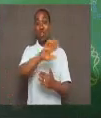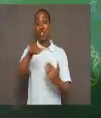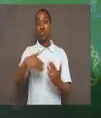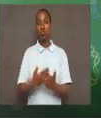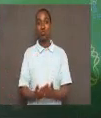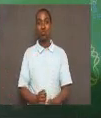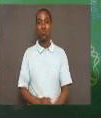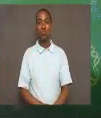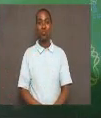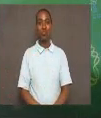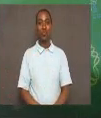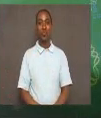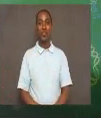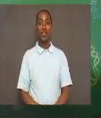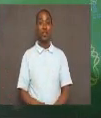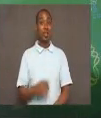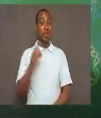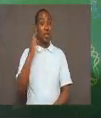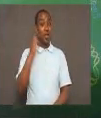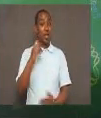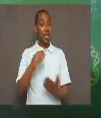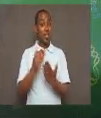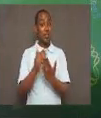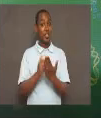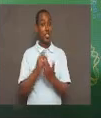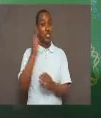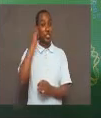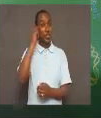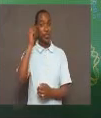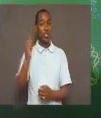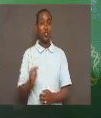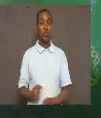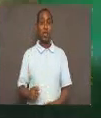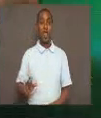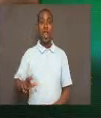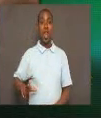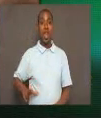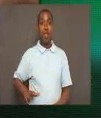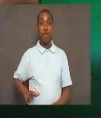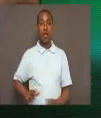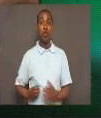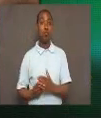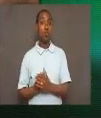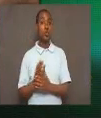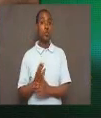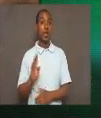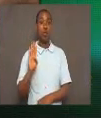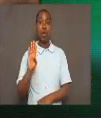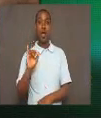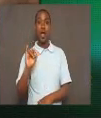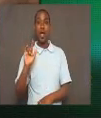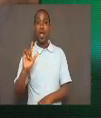Welcome back, class. If you recall from our lesson, the liver